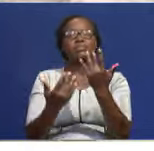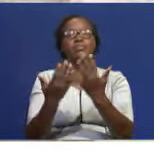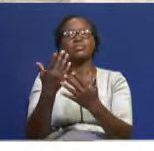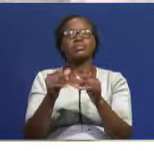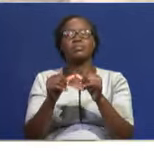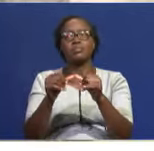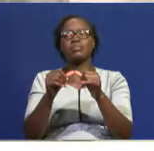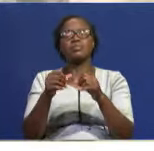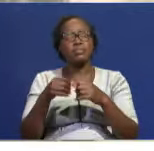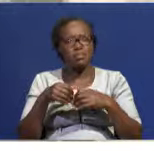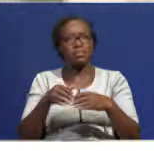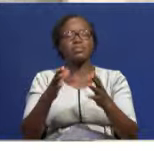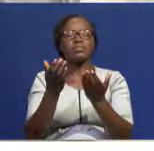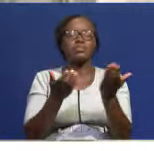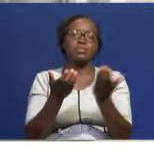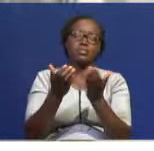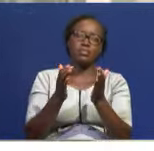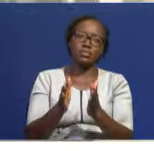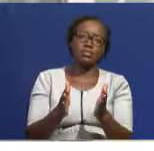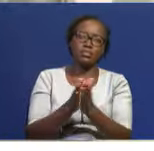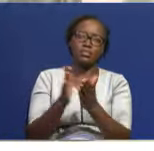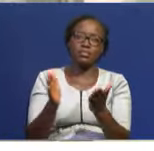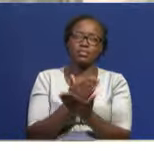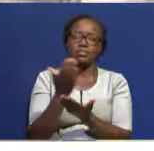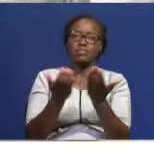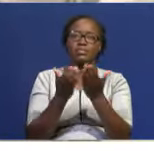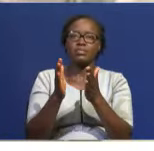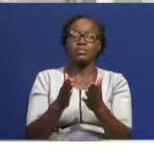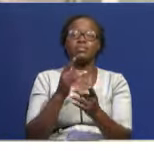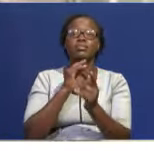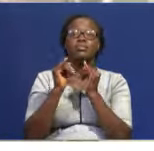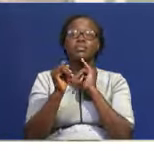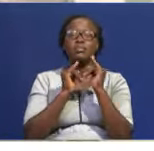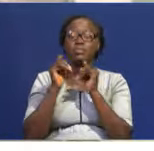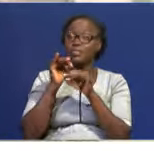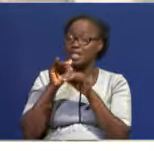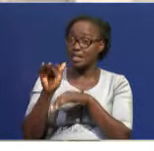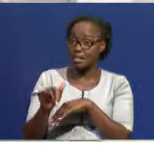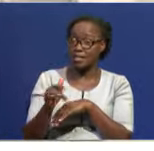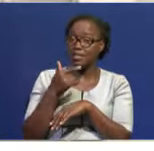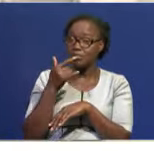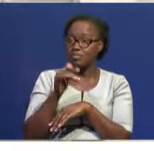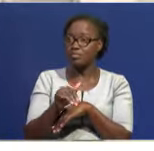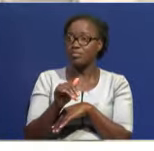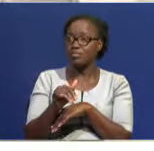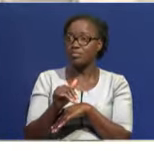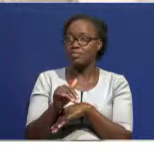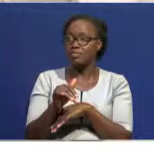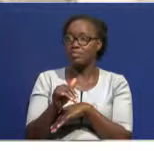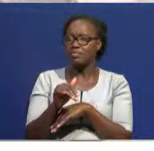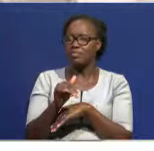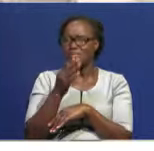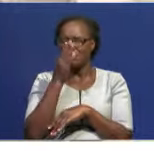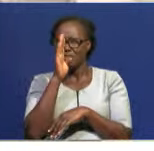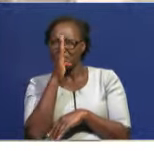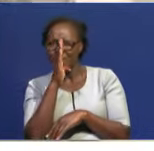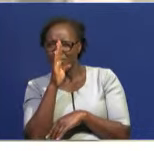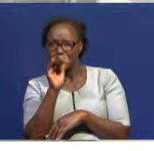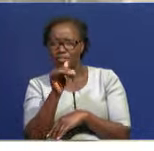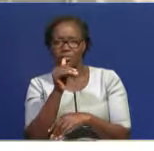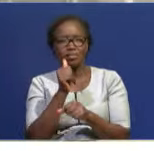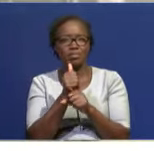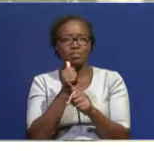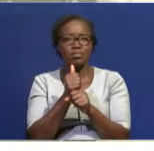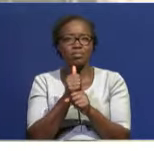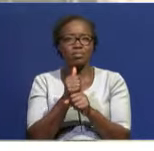fire, losses from traders. And some of the traders that we interviewed earlier have said that they're not so sure that the works